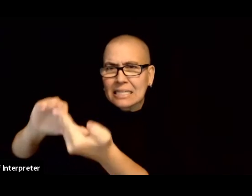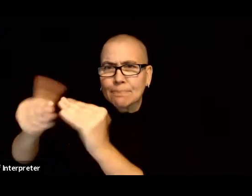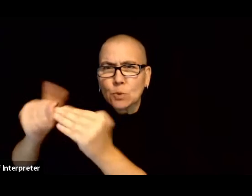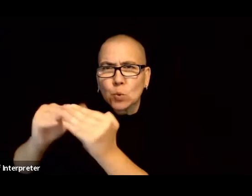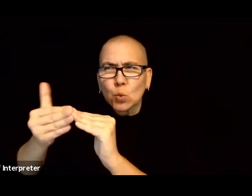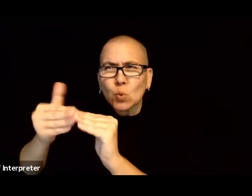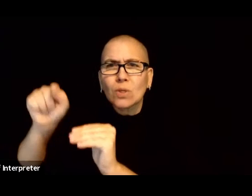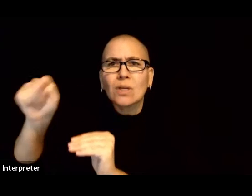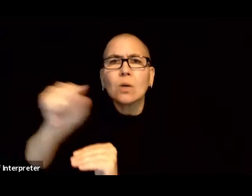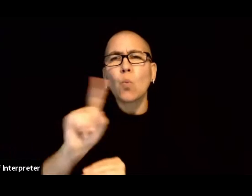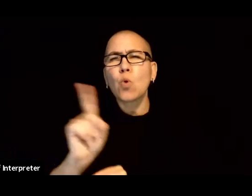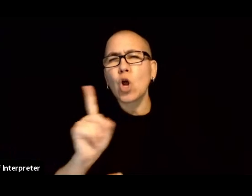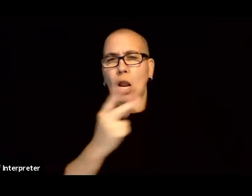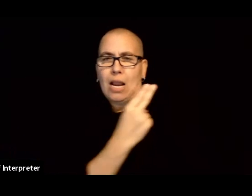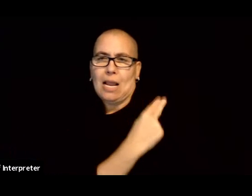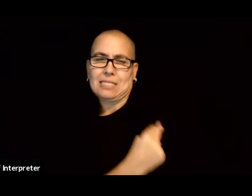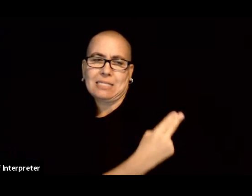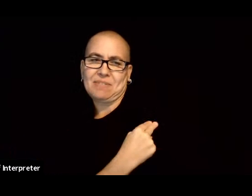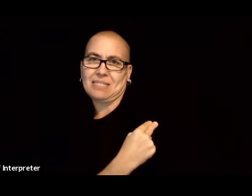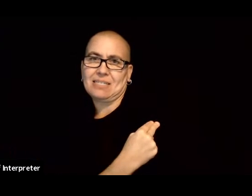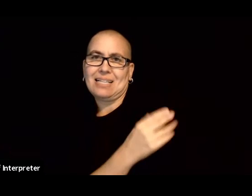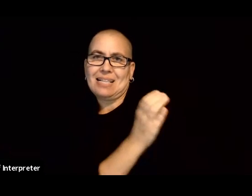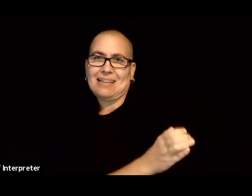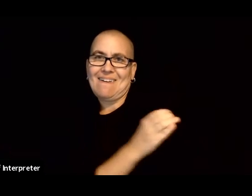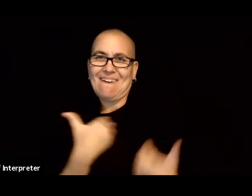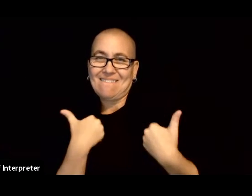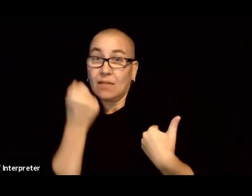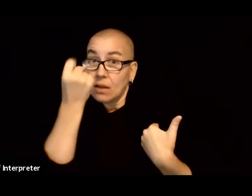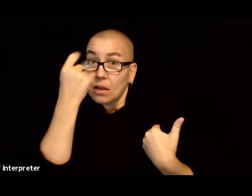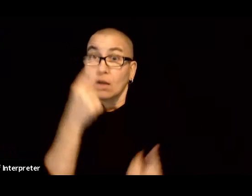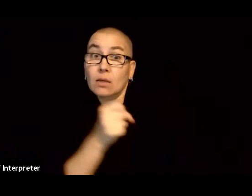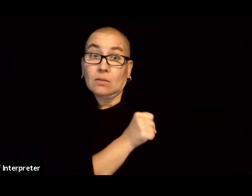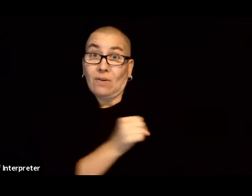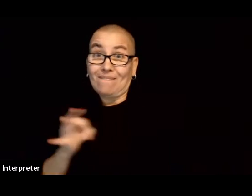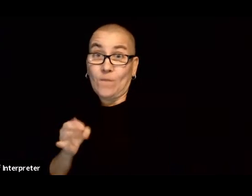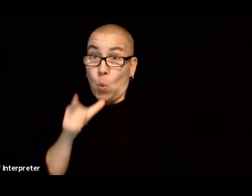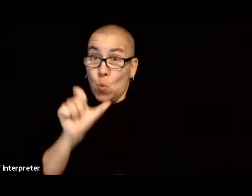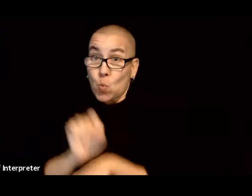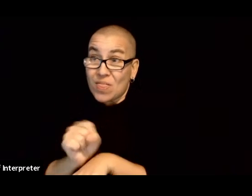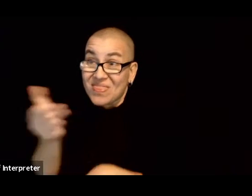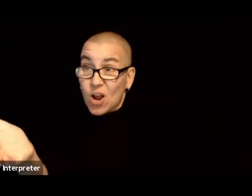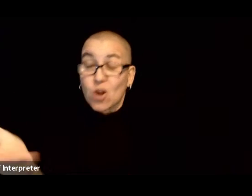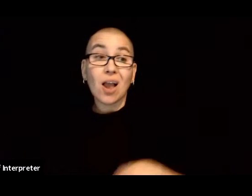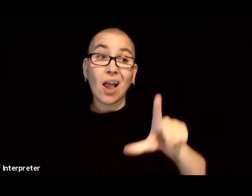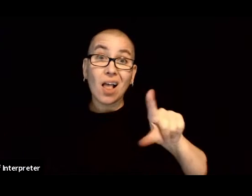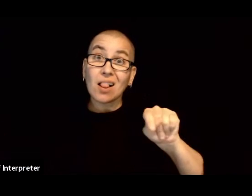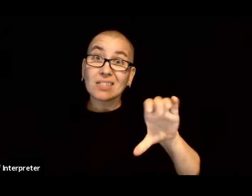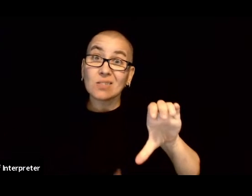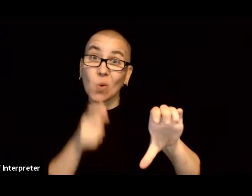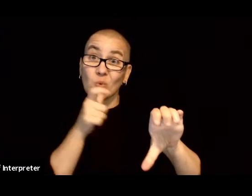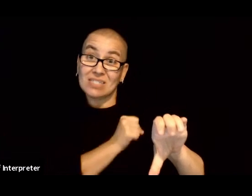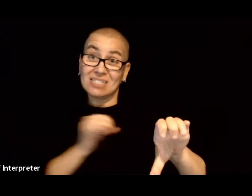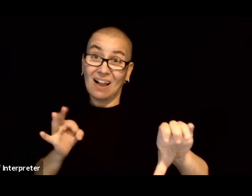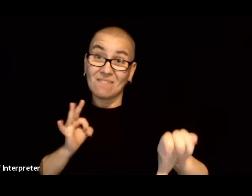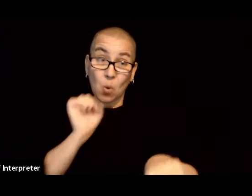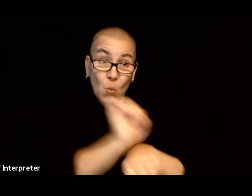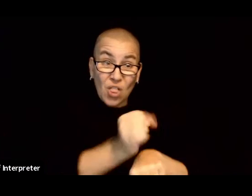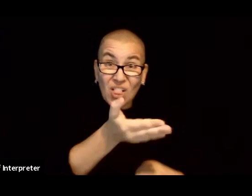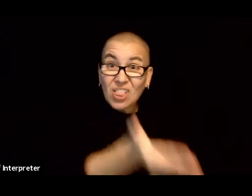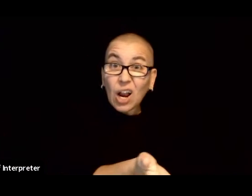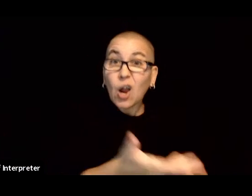ripple effect to long-term care, to acute care. So we want to be looking at kind of all